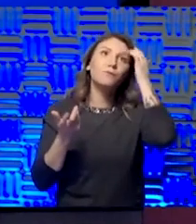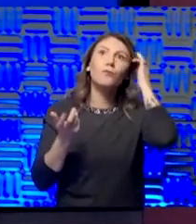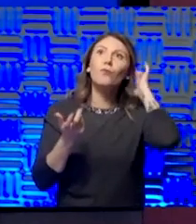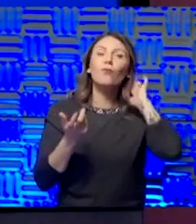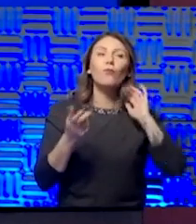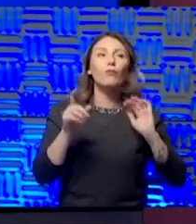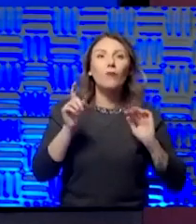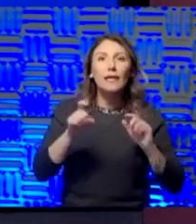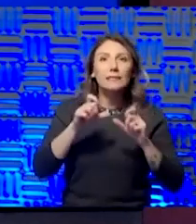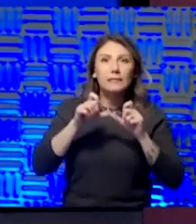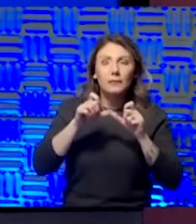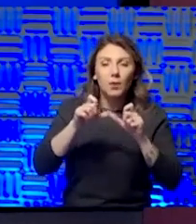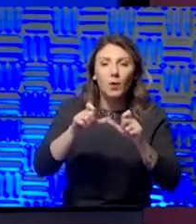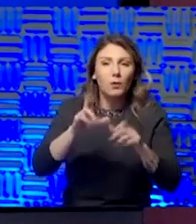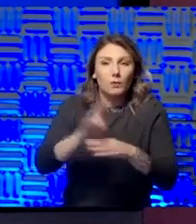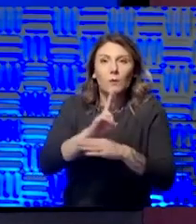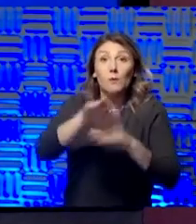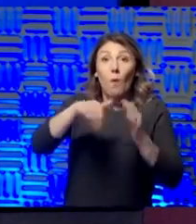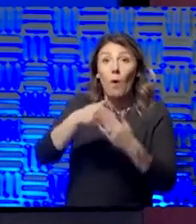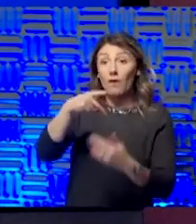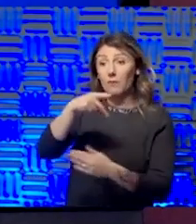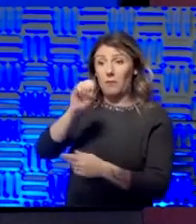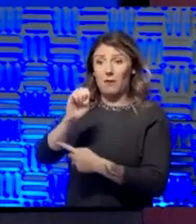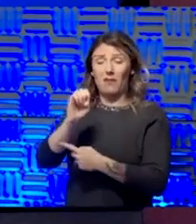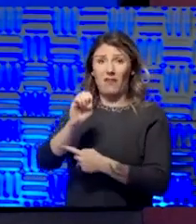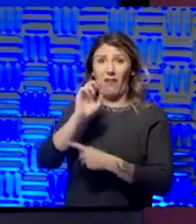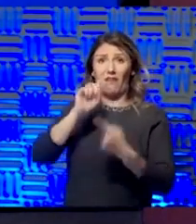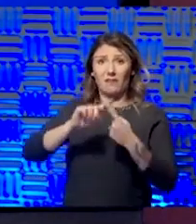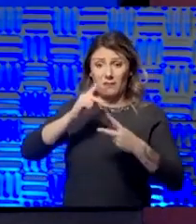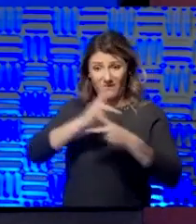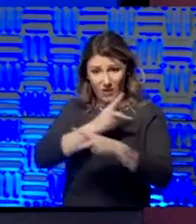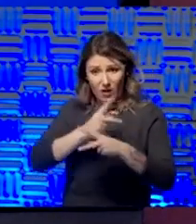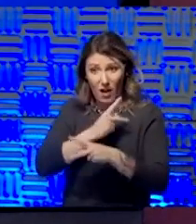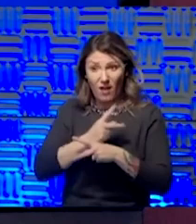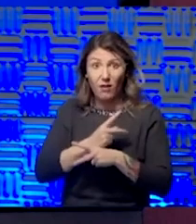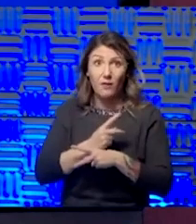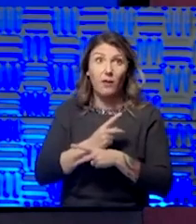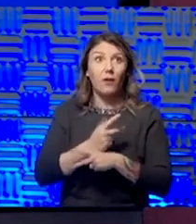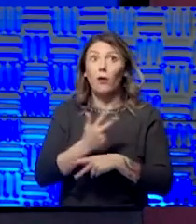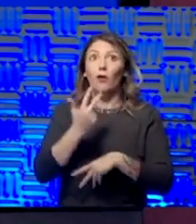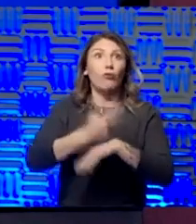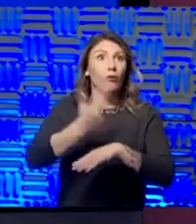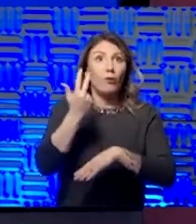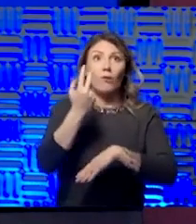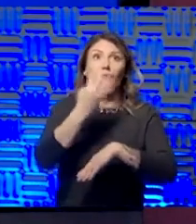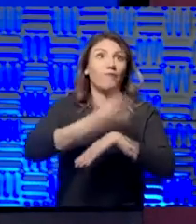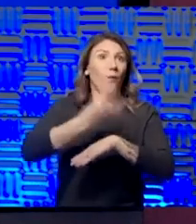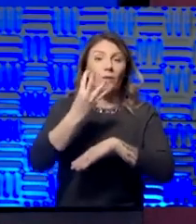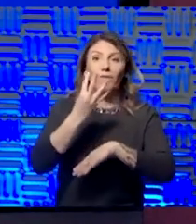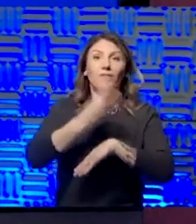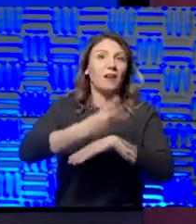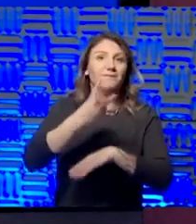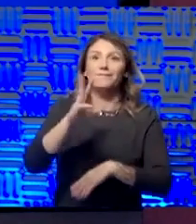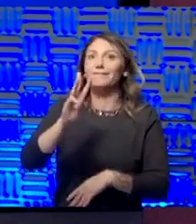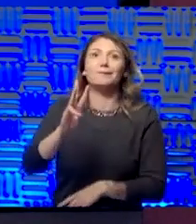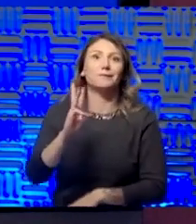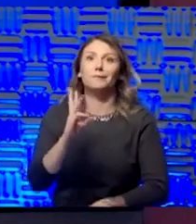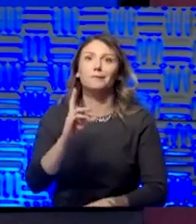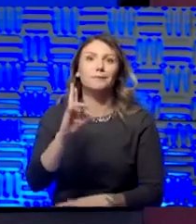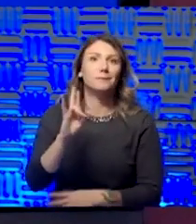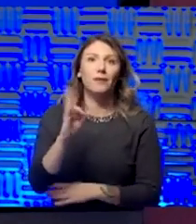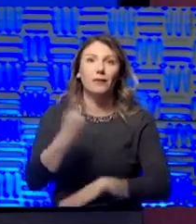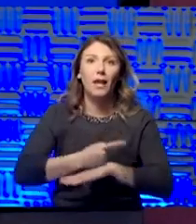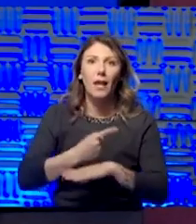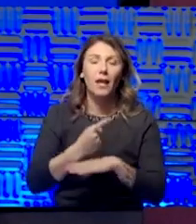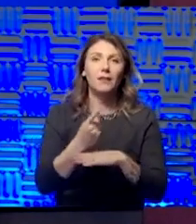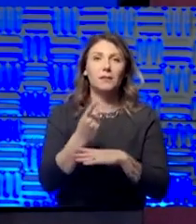keep going through all the PPE until we figure it out. And if you had to wait 3, 4, 5, 6, 7 days, which was actually where we were before, now we're around 12 or